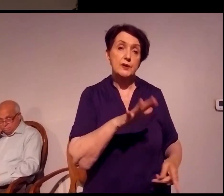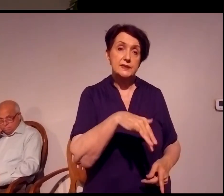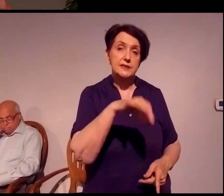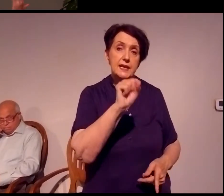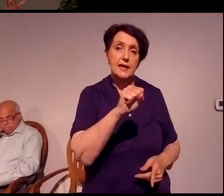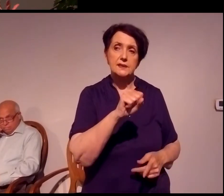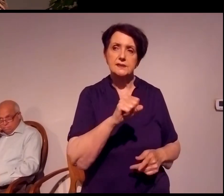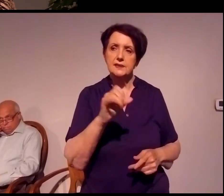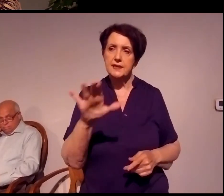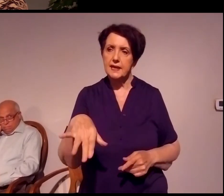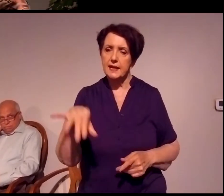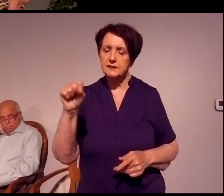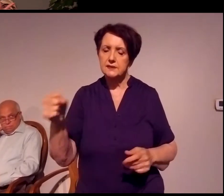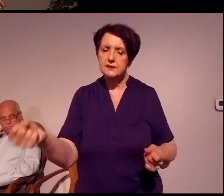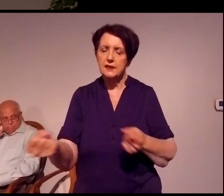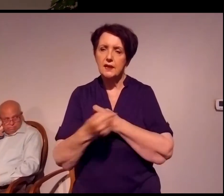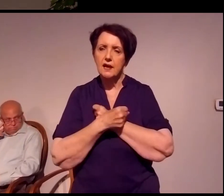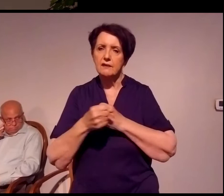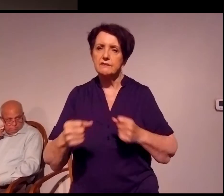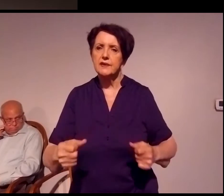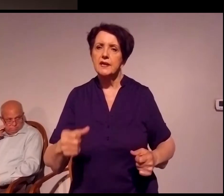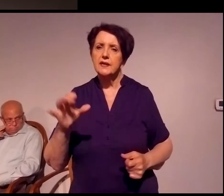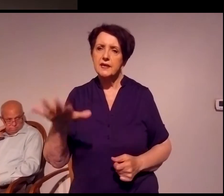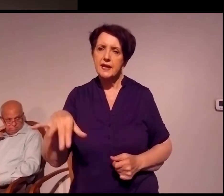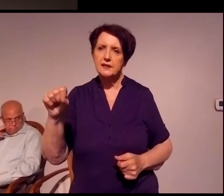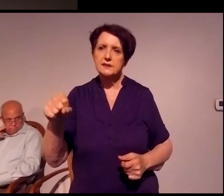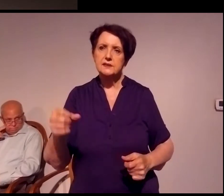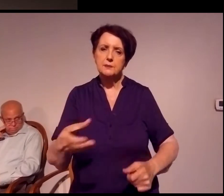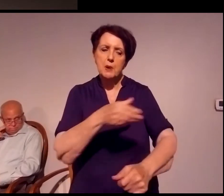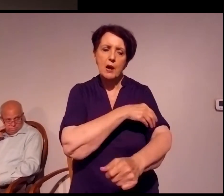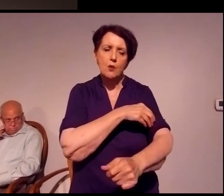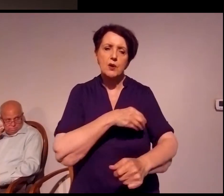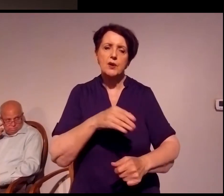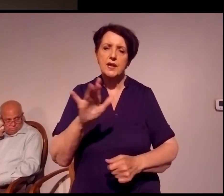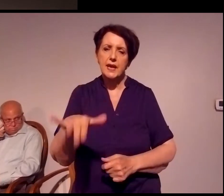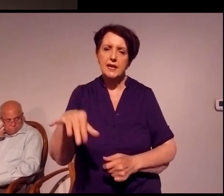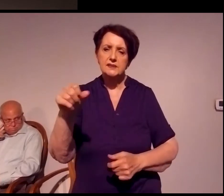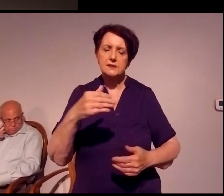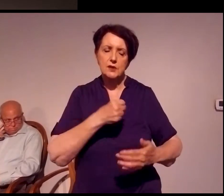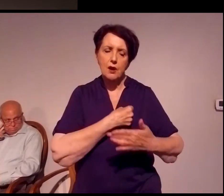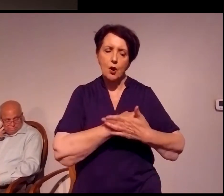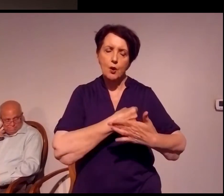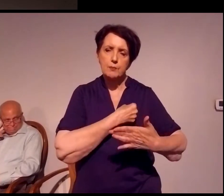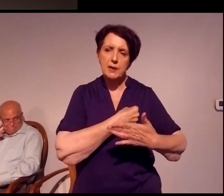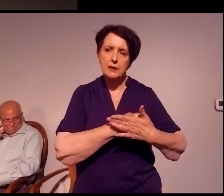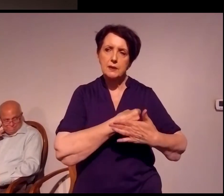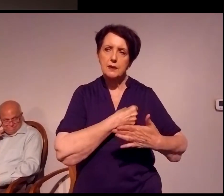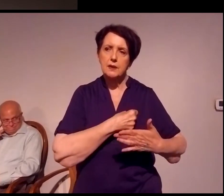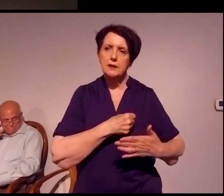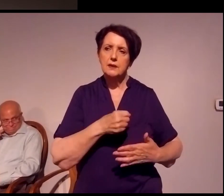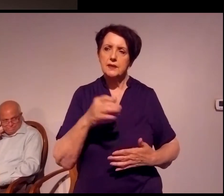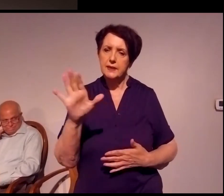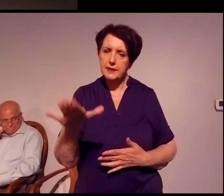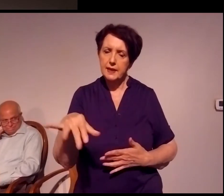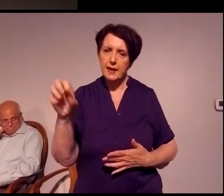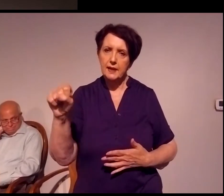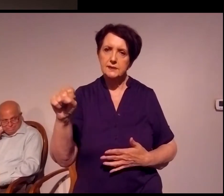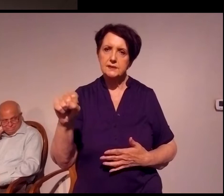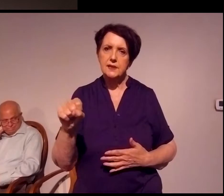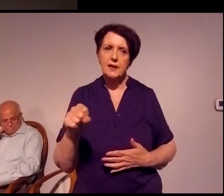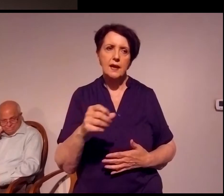this life, yes to love, yes to power, yes to harmony. The answer is yes.